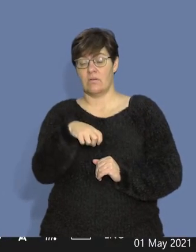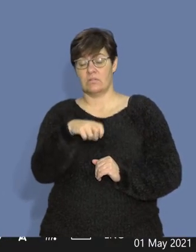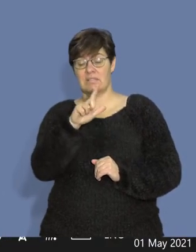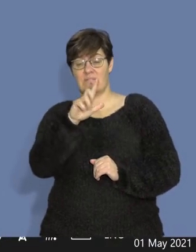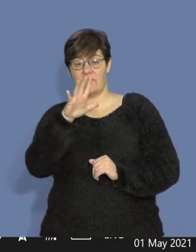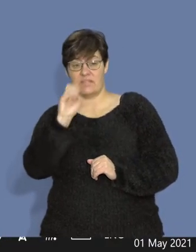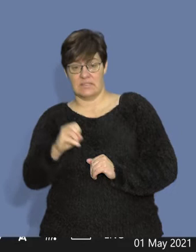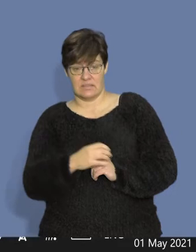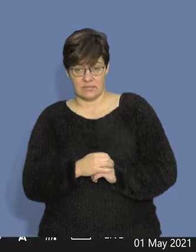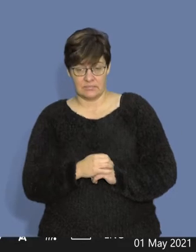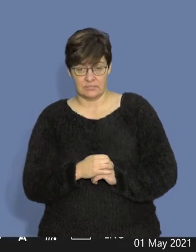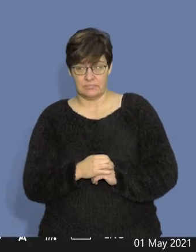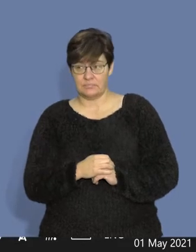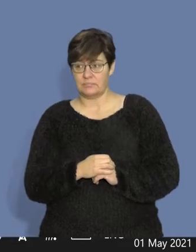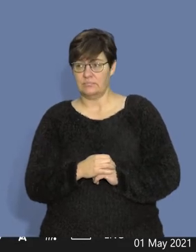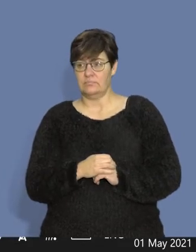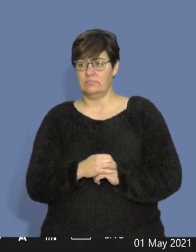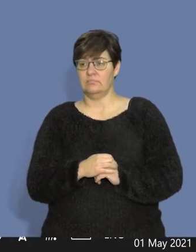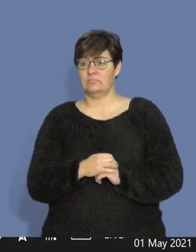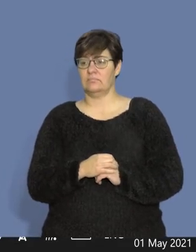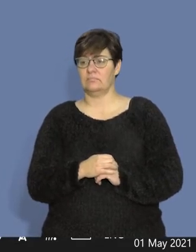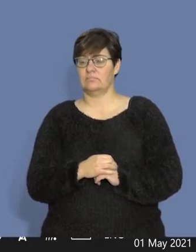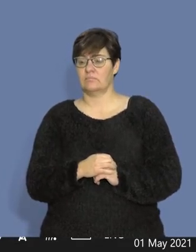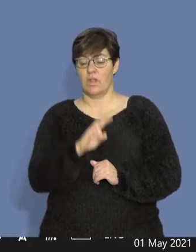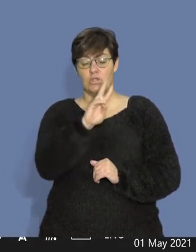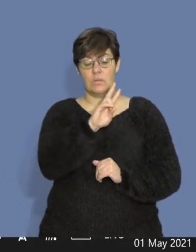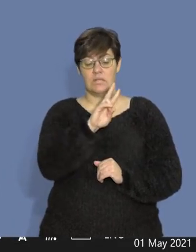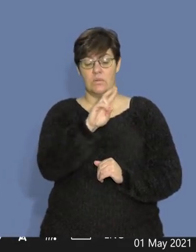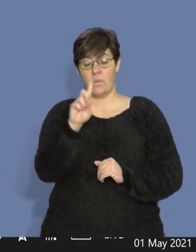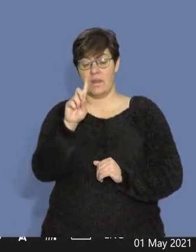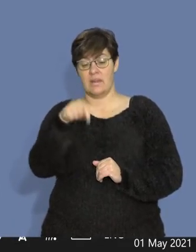21,750. Here we go. Let's do the calculation.